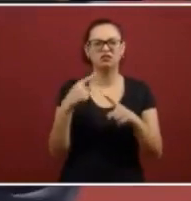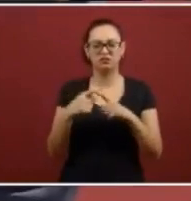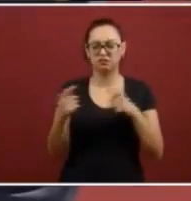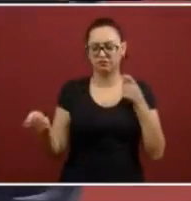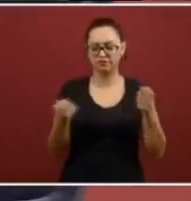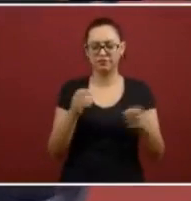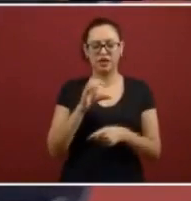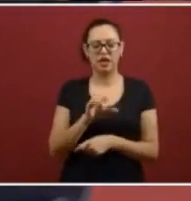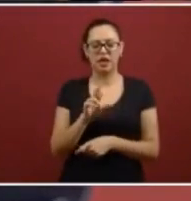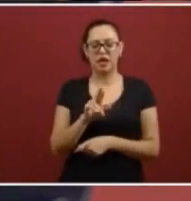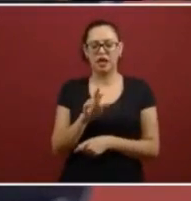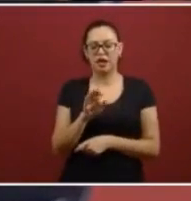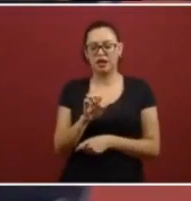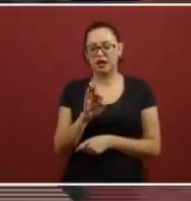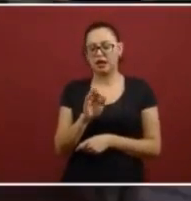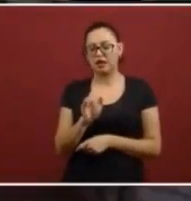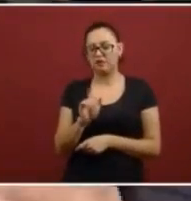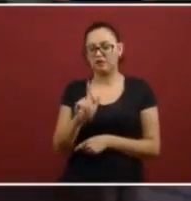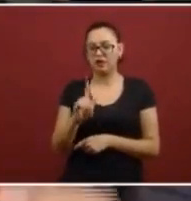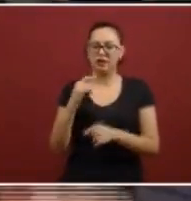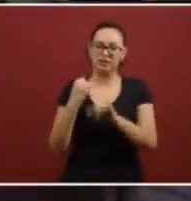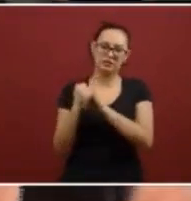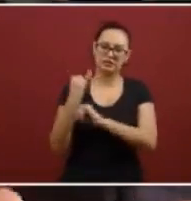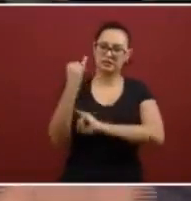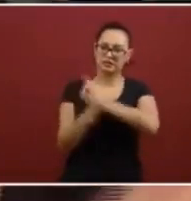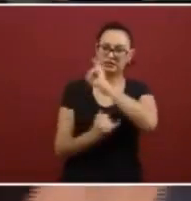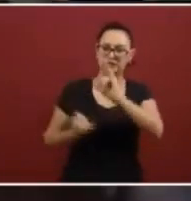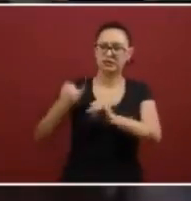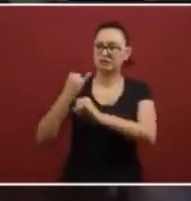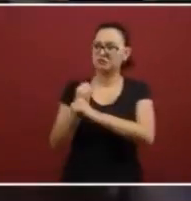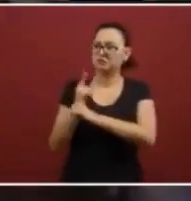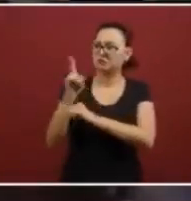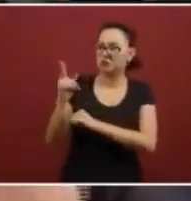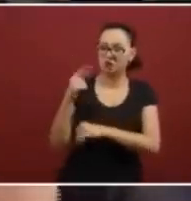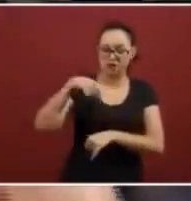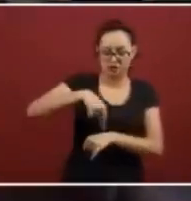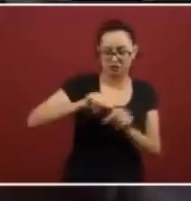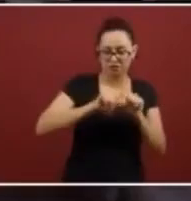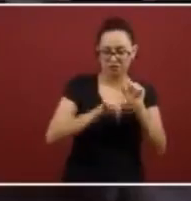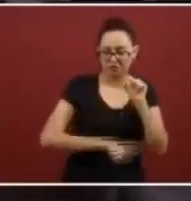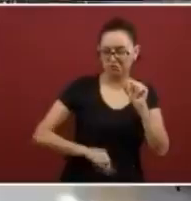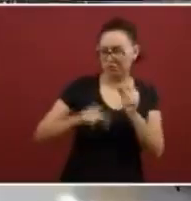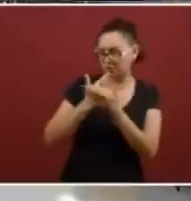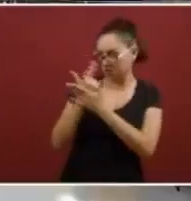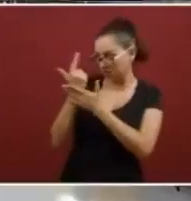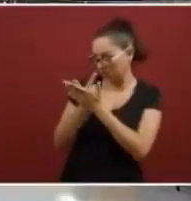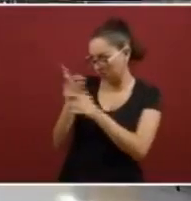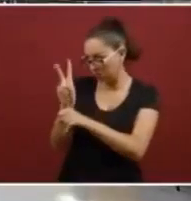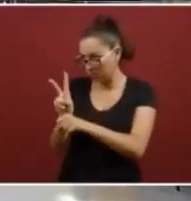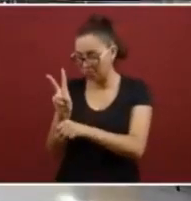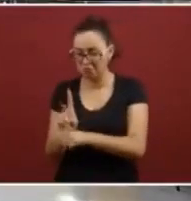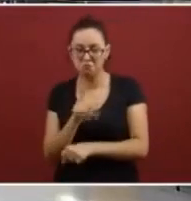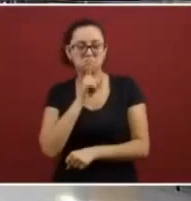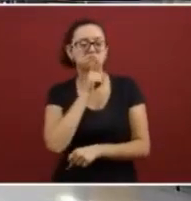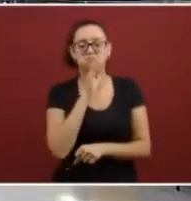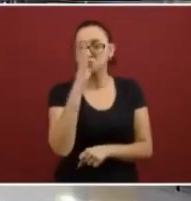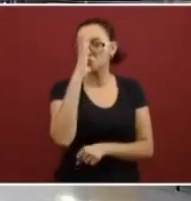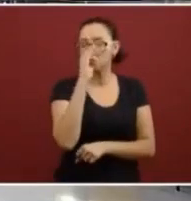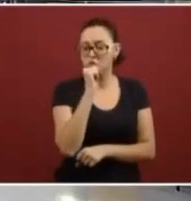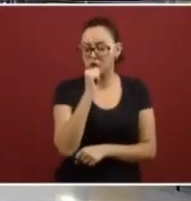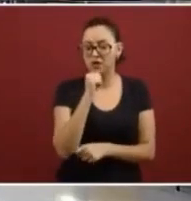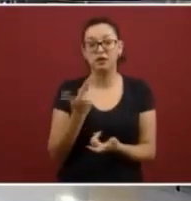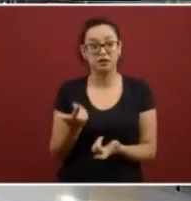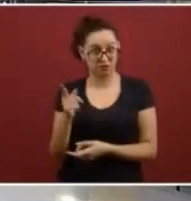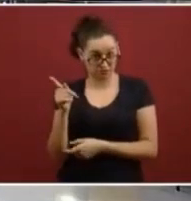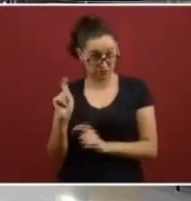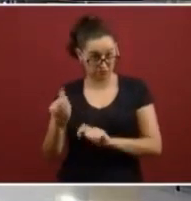being es un destined organismo for the internacional que no está sujeto a la rendición educational de cuentas department. ni a la transparencia. And he ¿Estos says 1,000 there's millones de pesos los va a